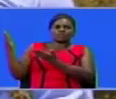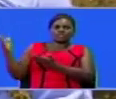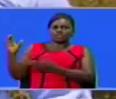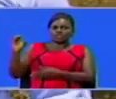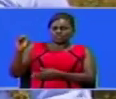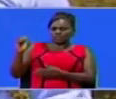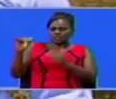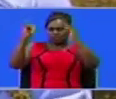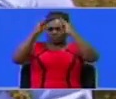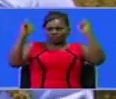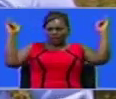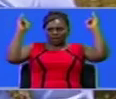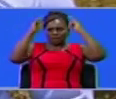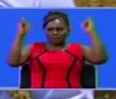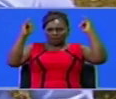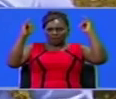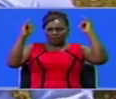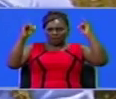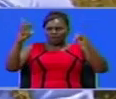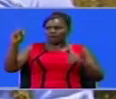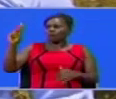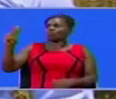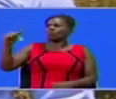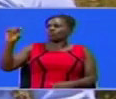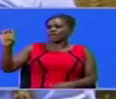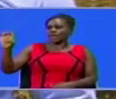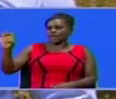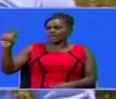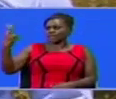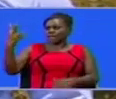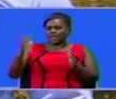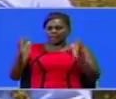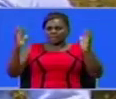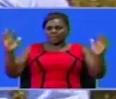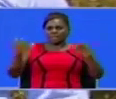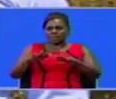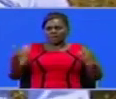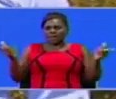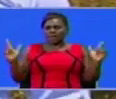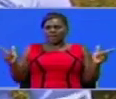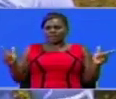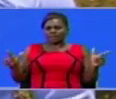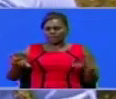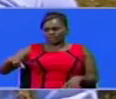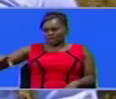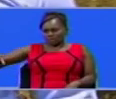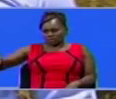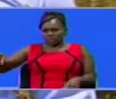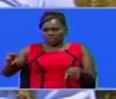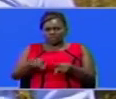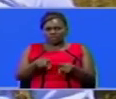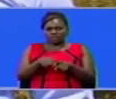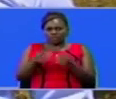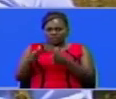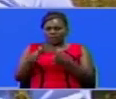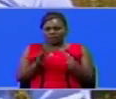Okorian camp at the heart of Muge Ranch, the second largest in Laikipia County, and staff here have been sent packing